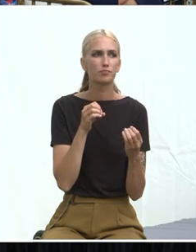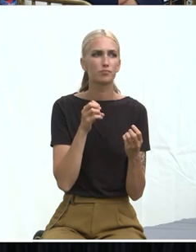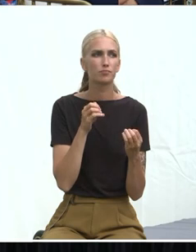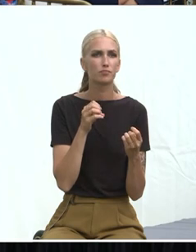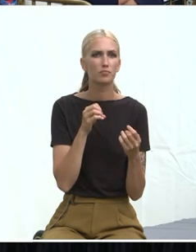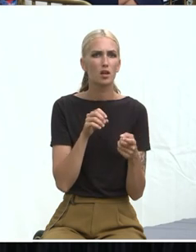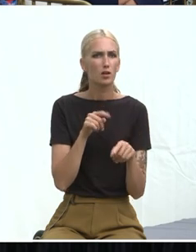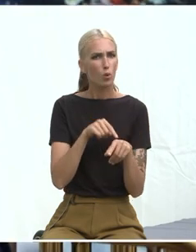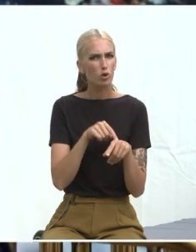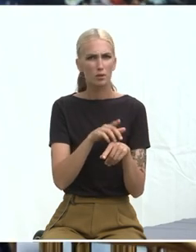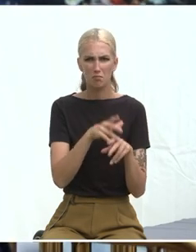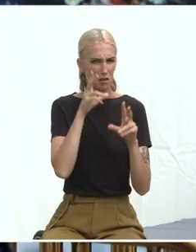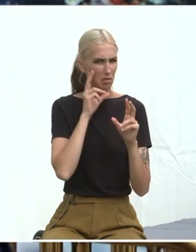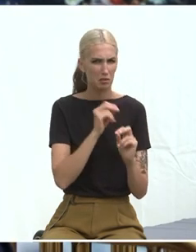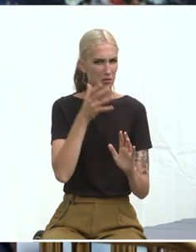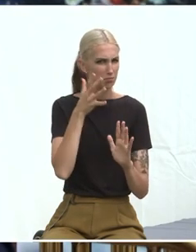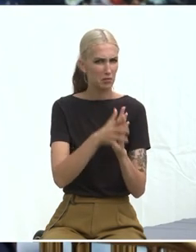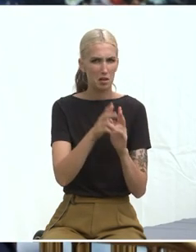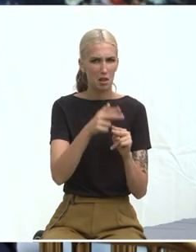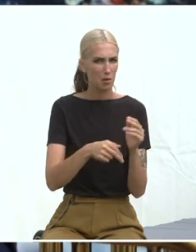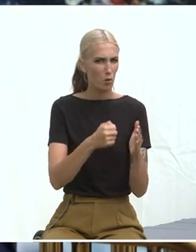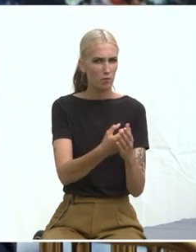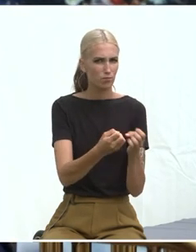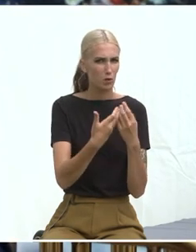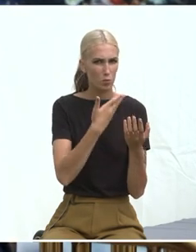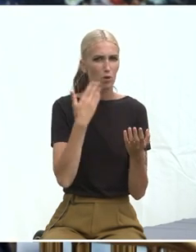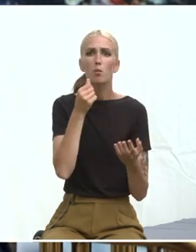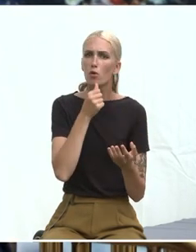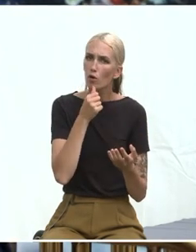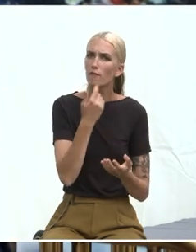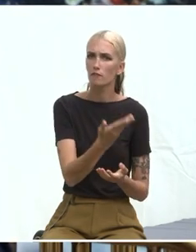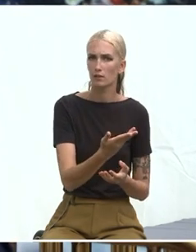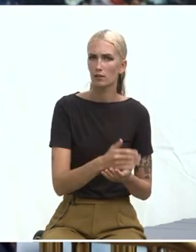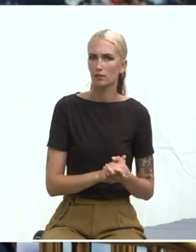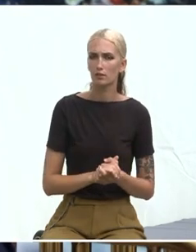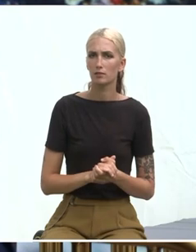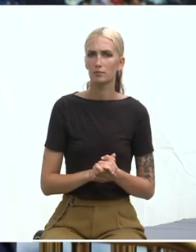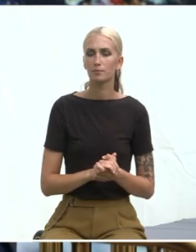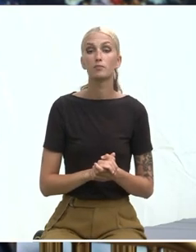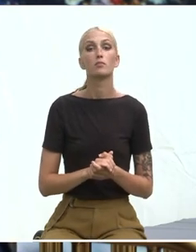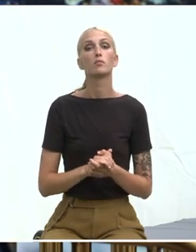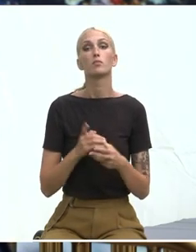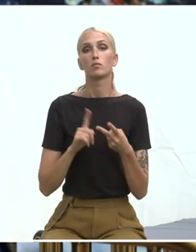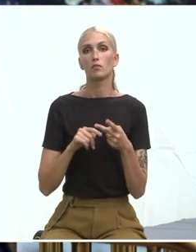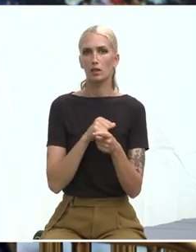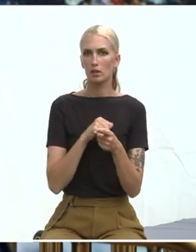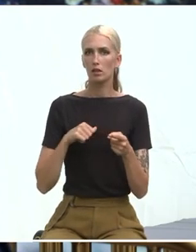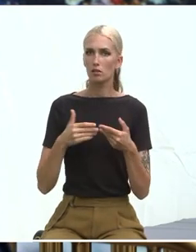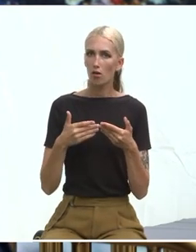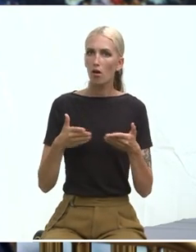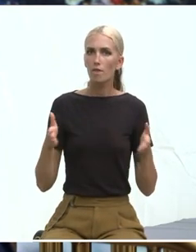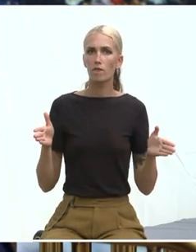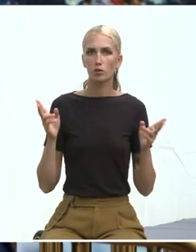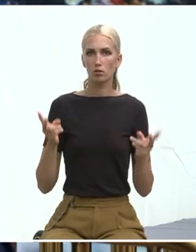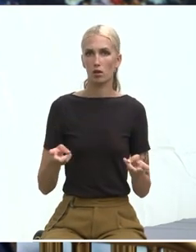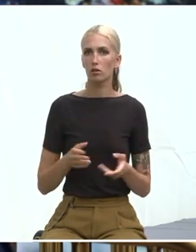told you the whole truth. And for yourself, be open to the one near you.